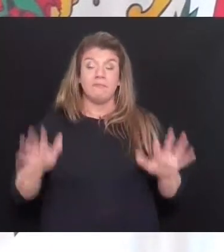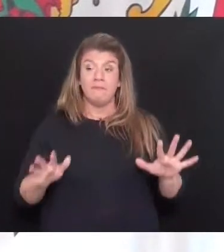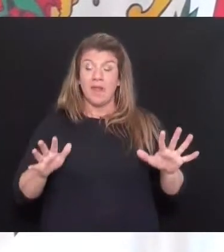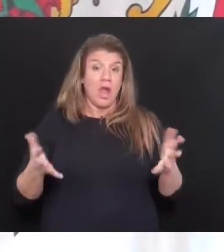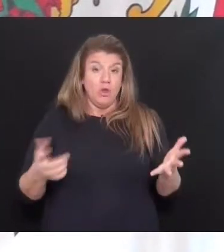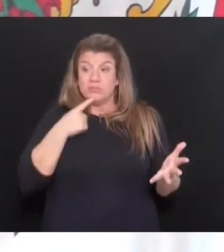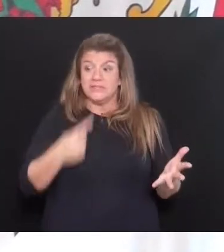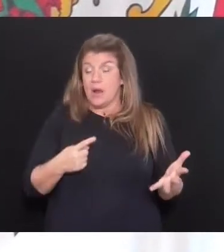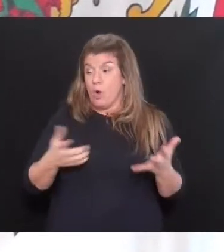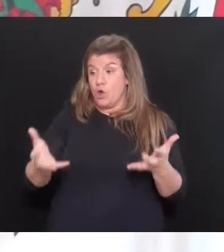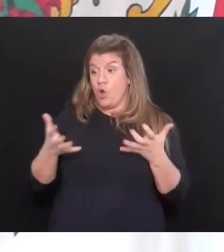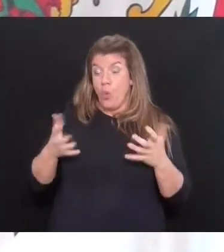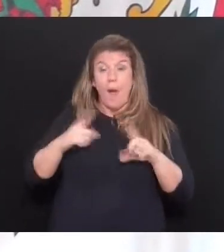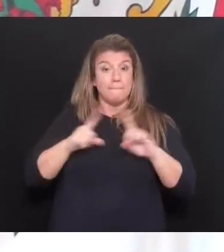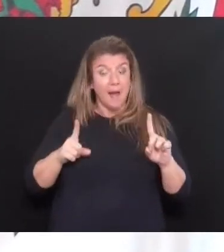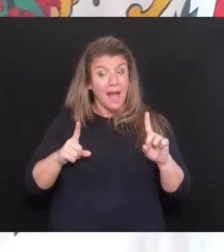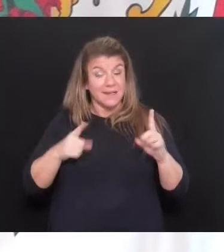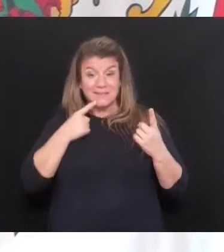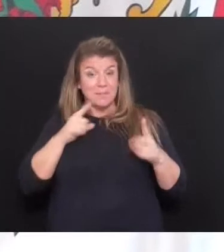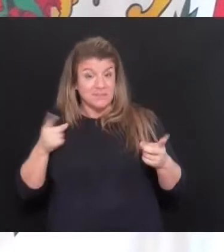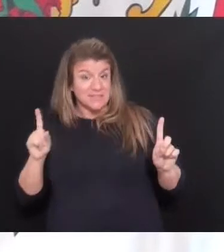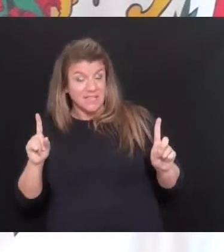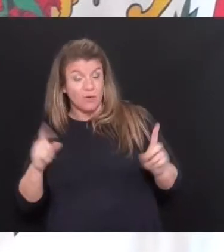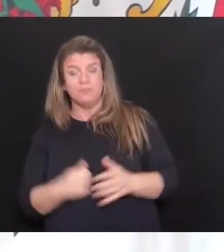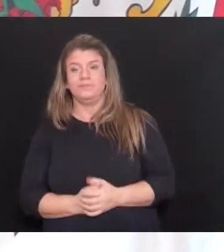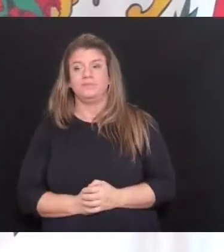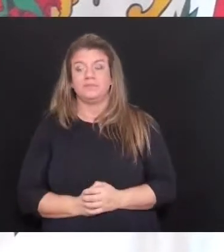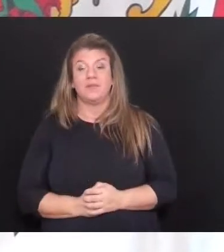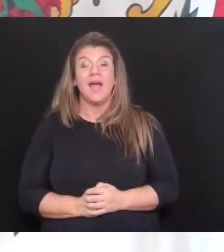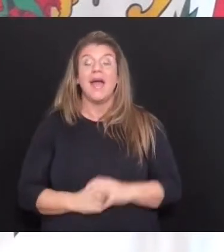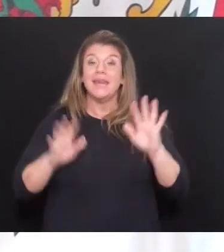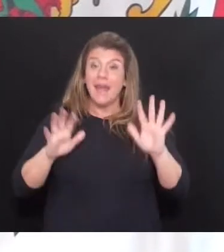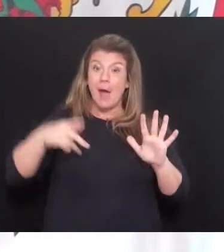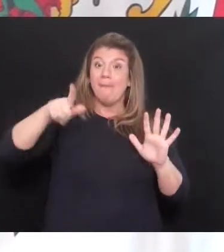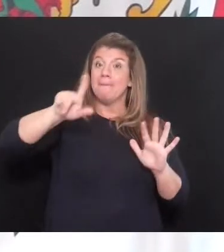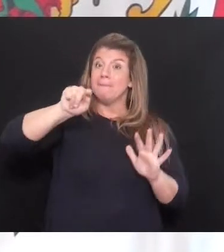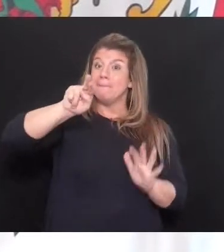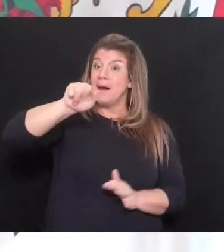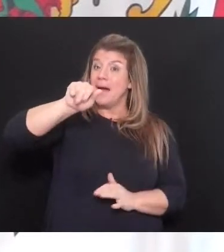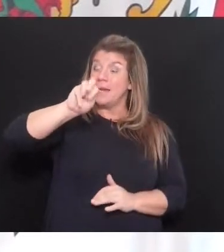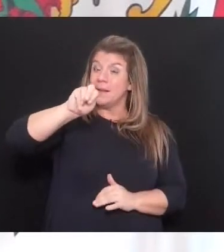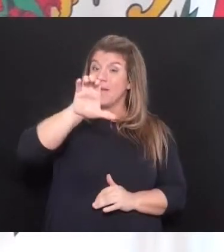want, but it has worked. Now, from the standpoint of in Putnam County,